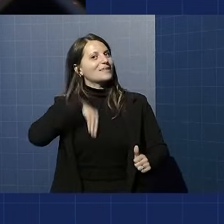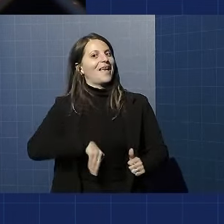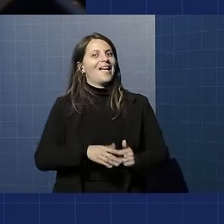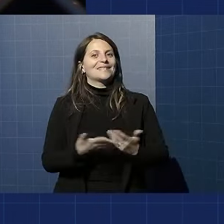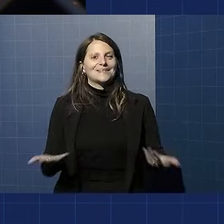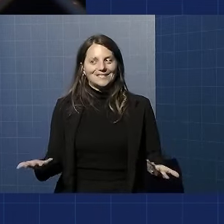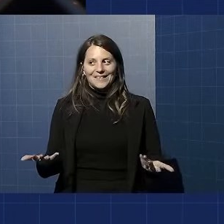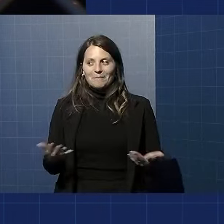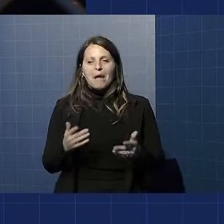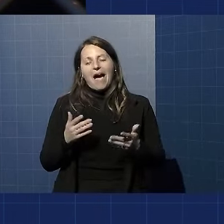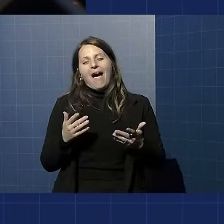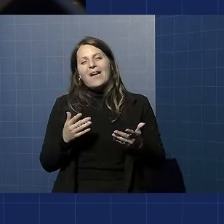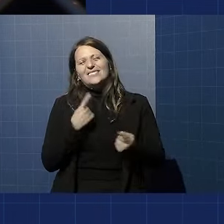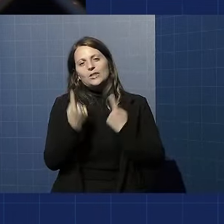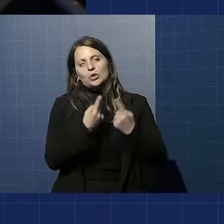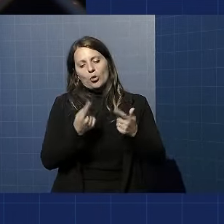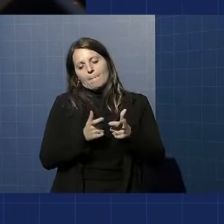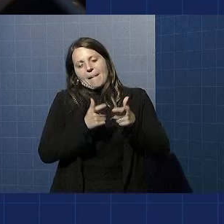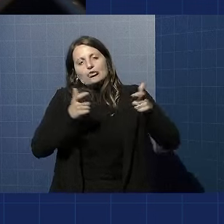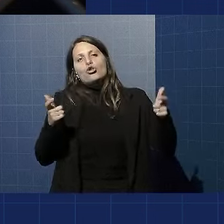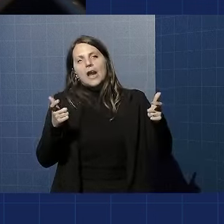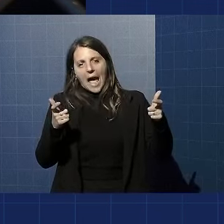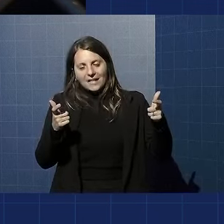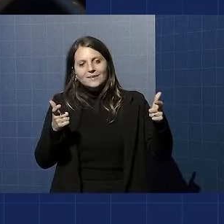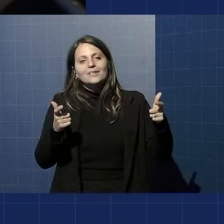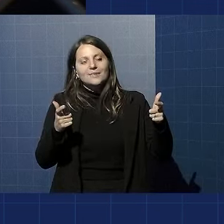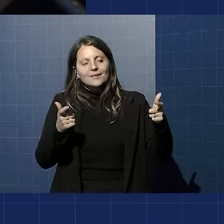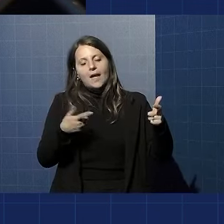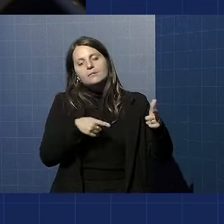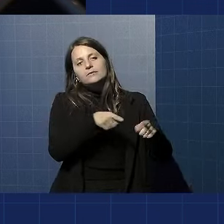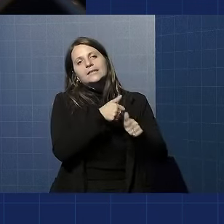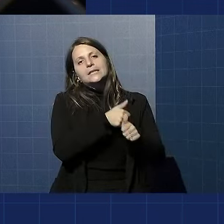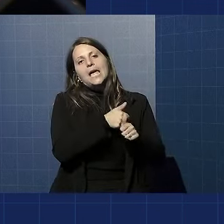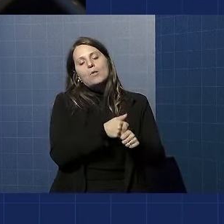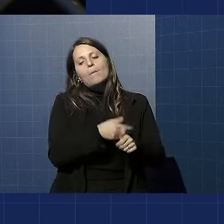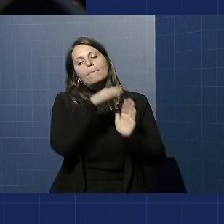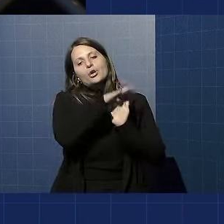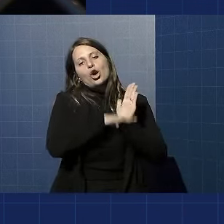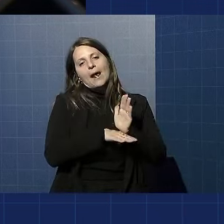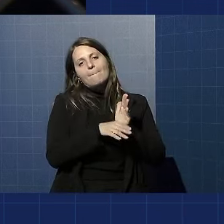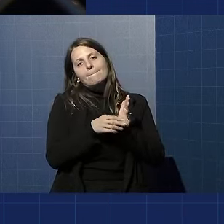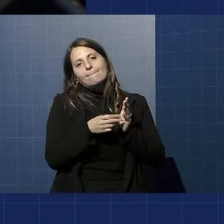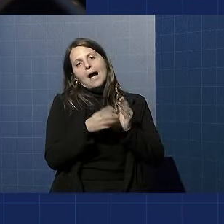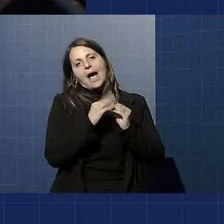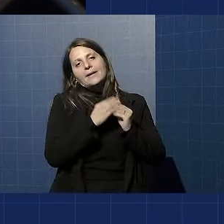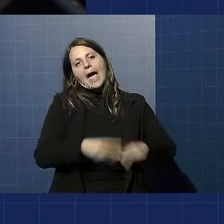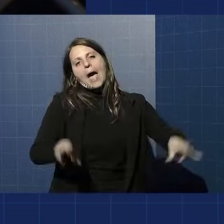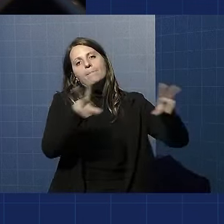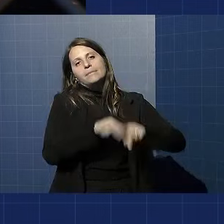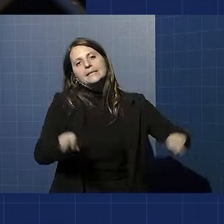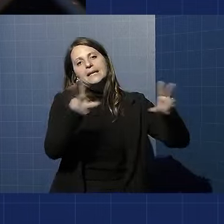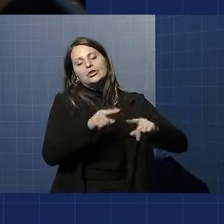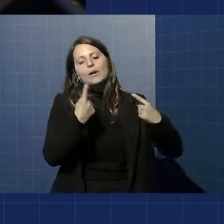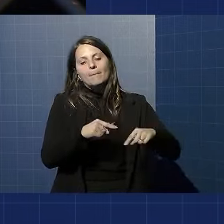a rehabilitation scheme. This is mostly focused on bone and muscle to try and get them stronger again. And of course,